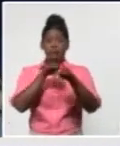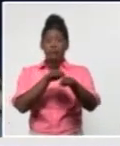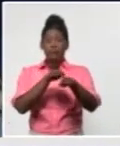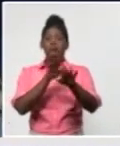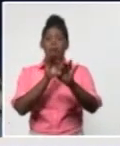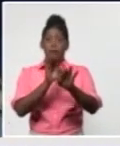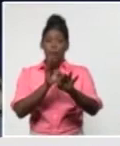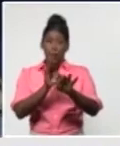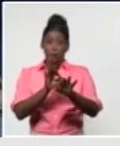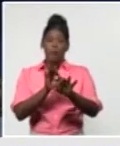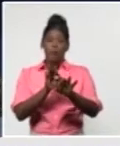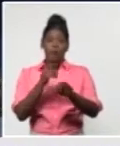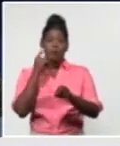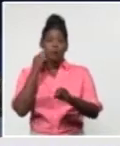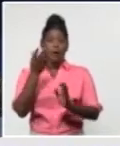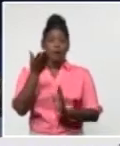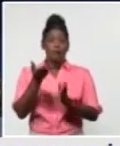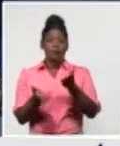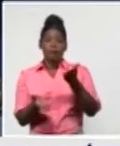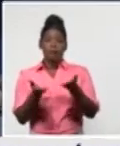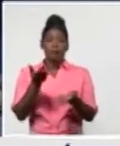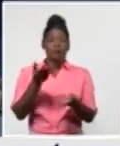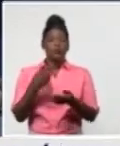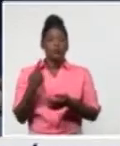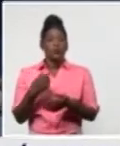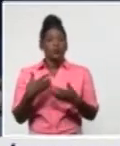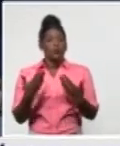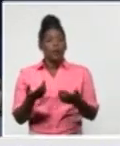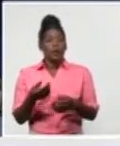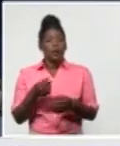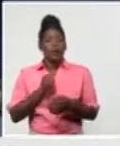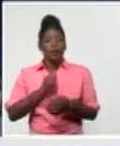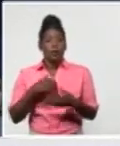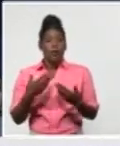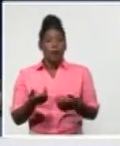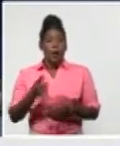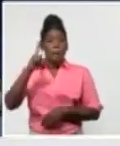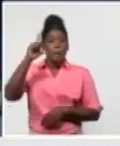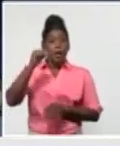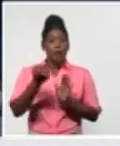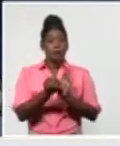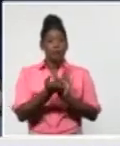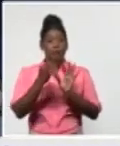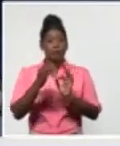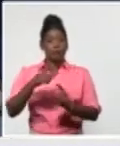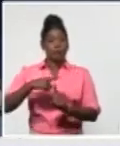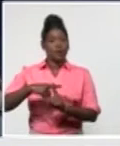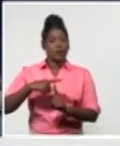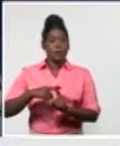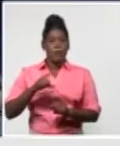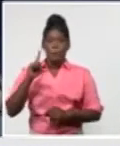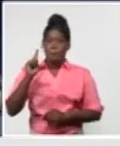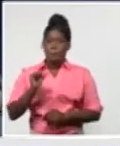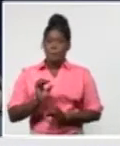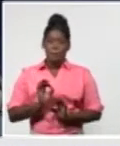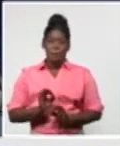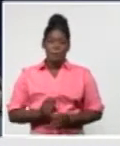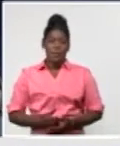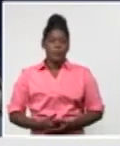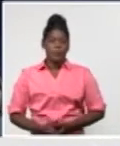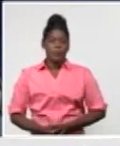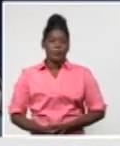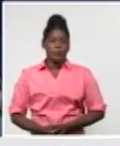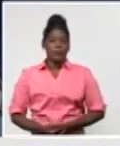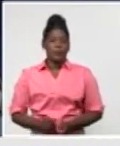the number of hospitalized patients have decreased. So we're going to witness a decrease of a number of discharges. What we have to do is to